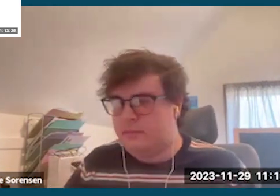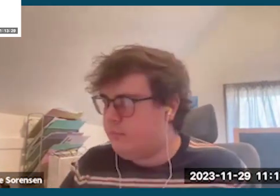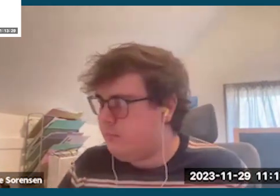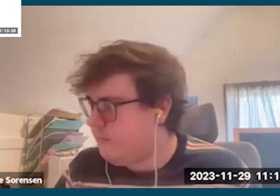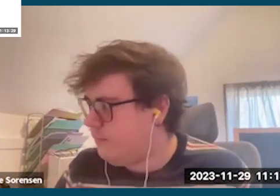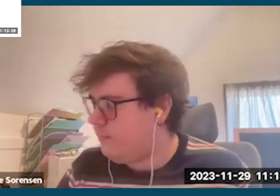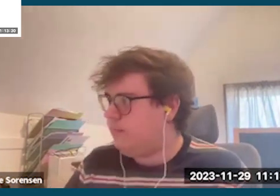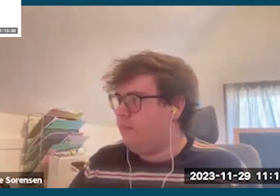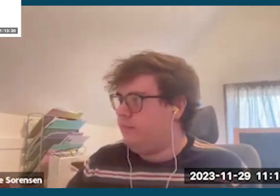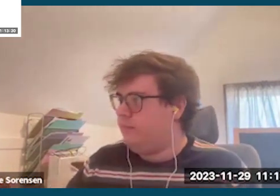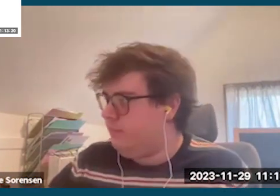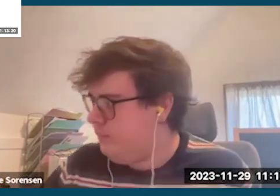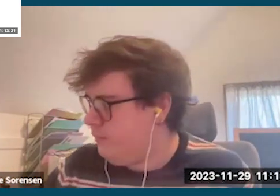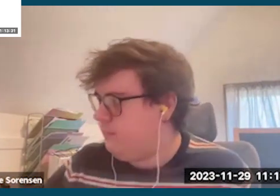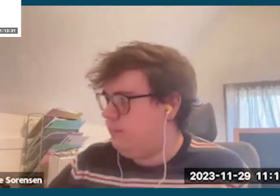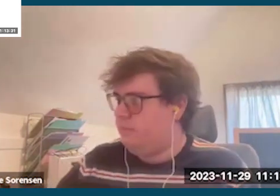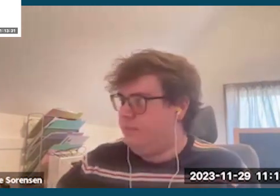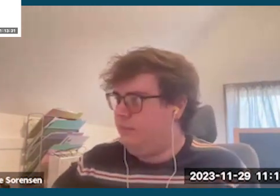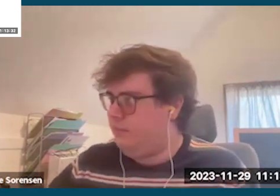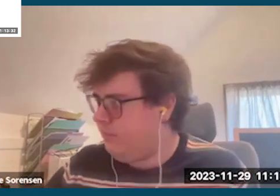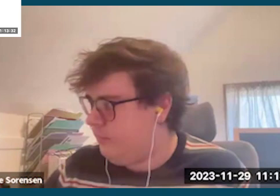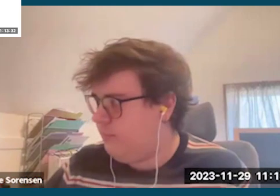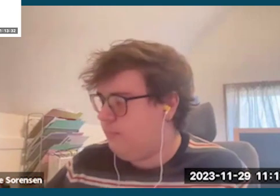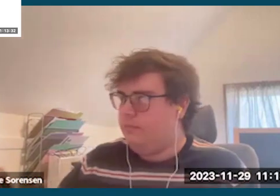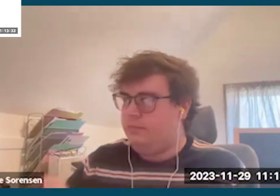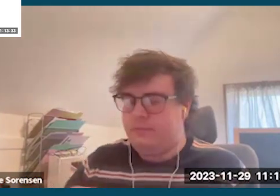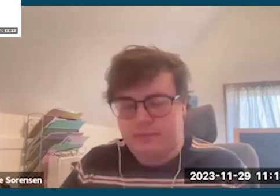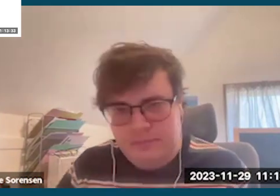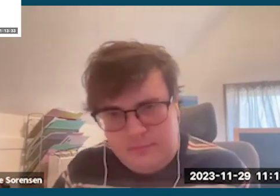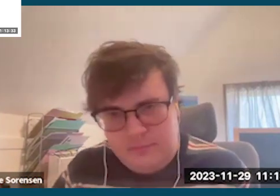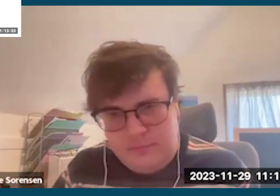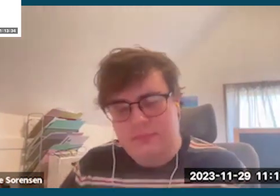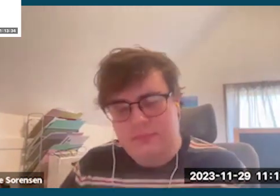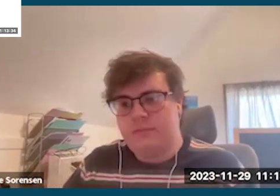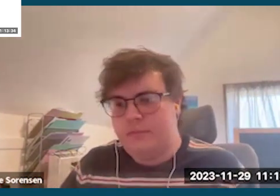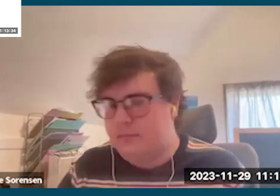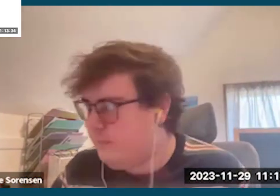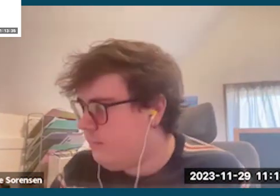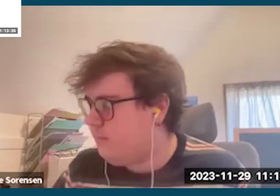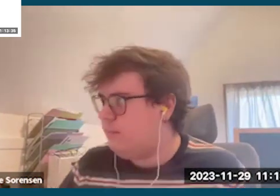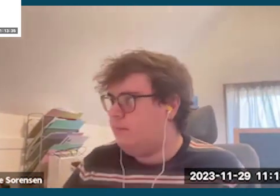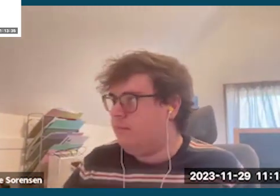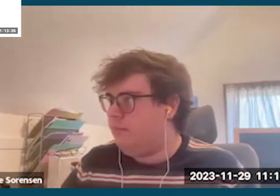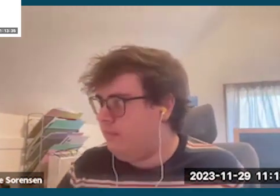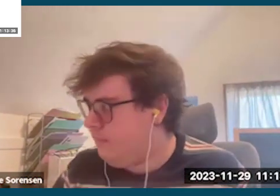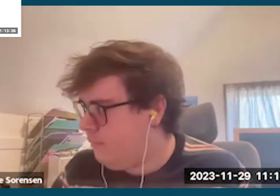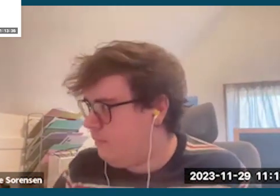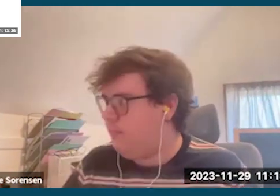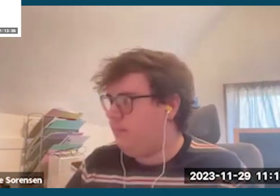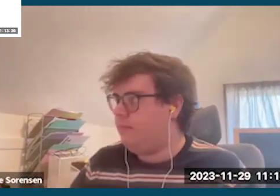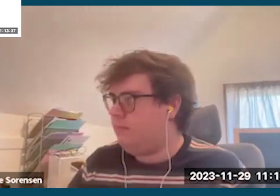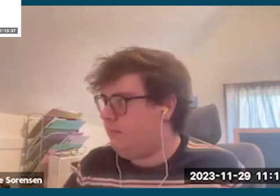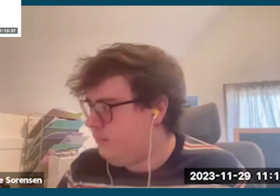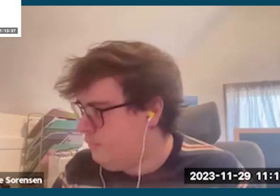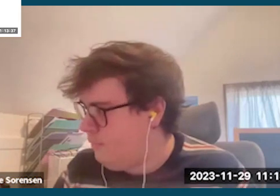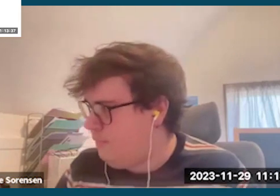you ask them what's wrong. Work with people to learn what their preferences are regarding treatment.